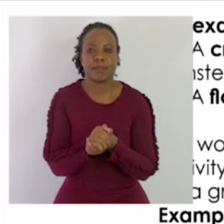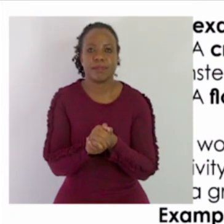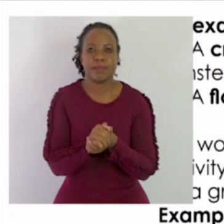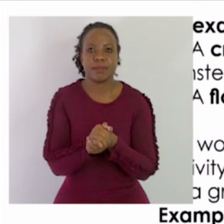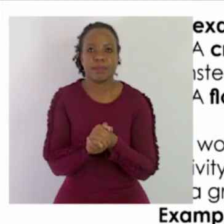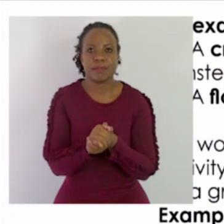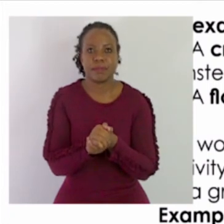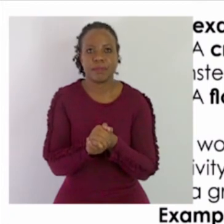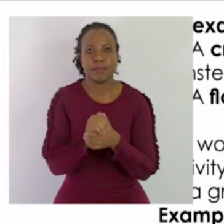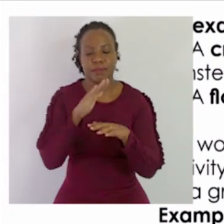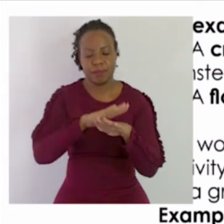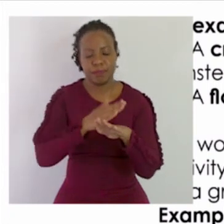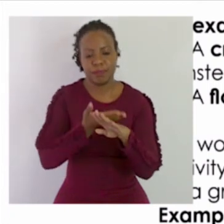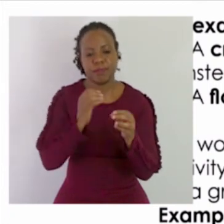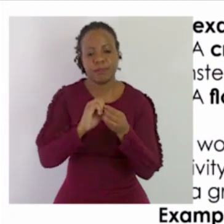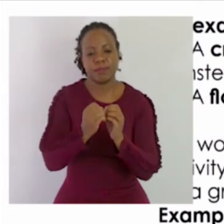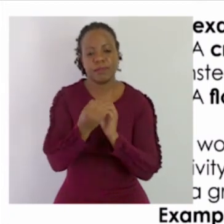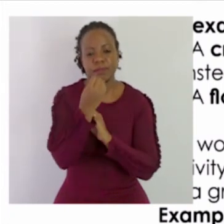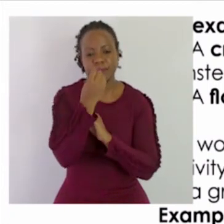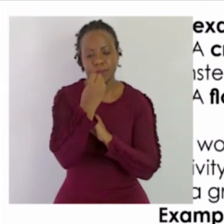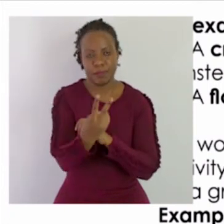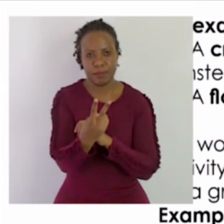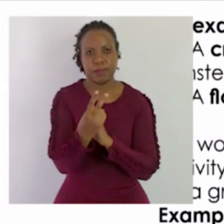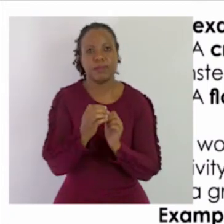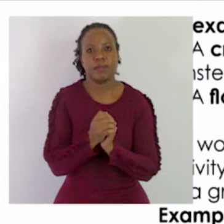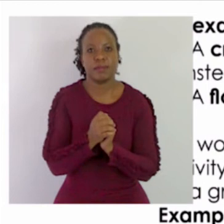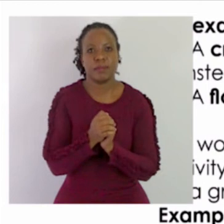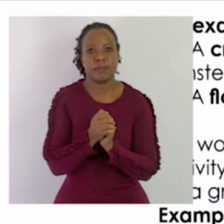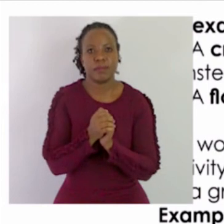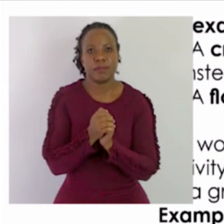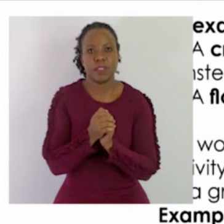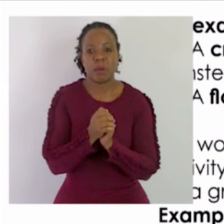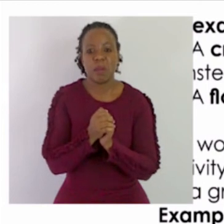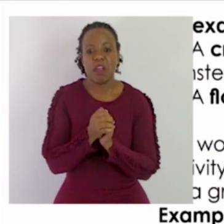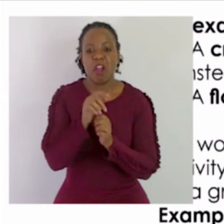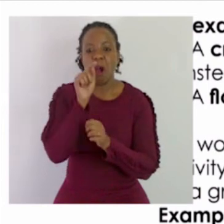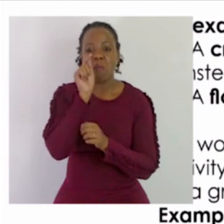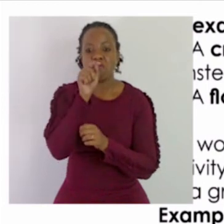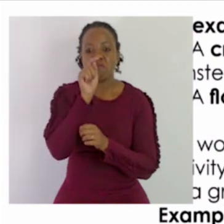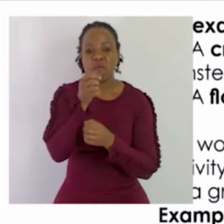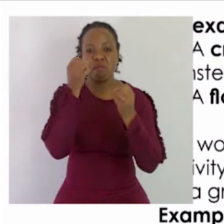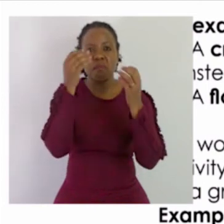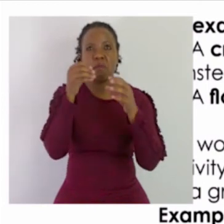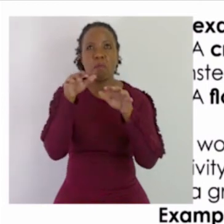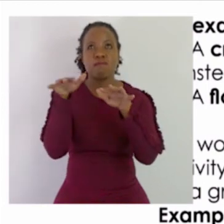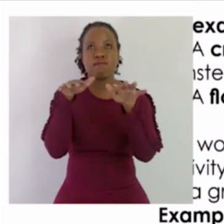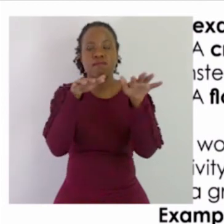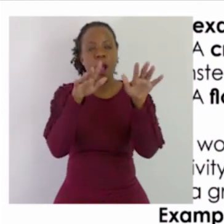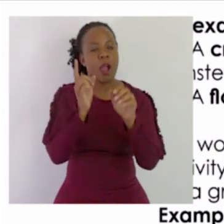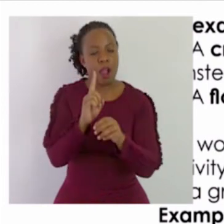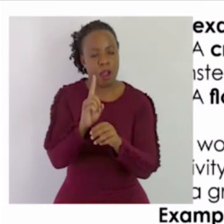Example number 2, instead of lots of birds are flying in the sky, you